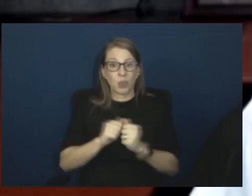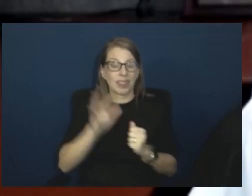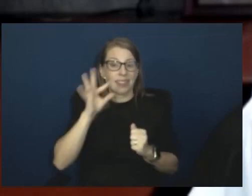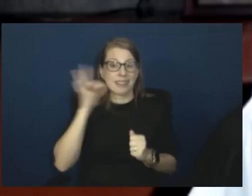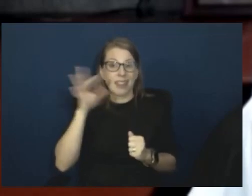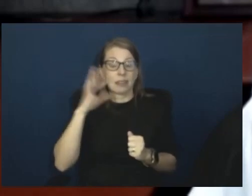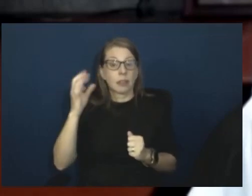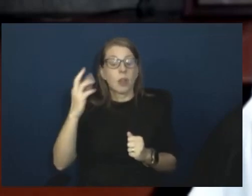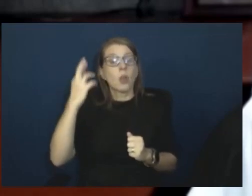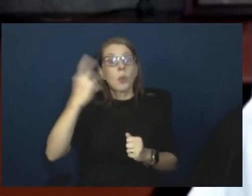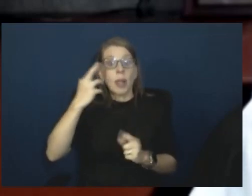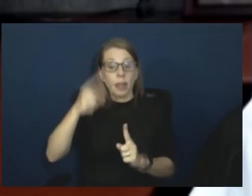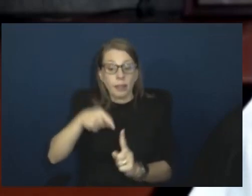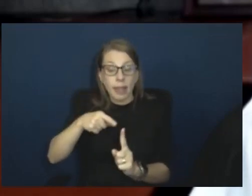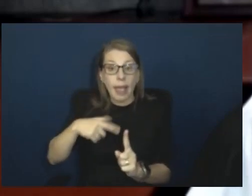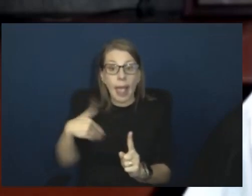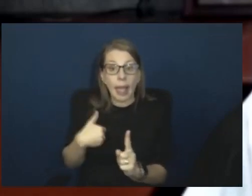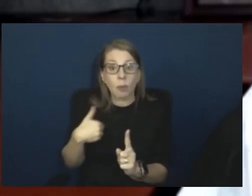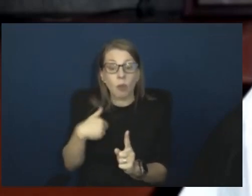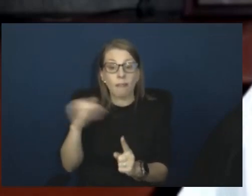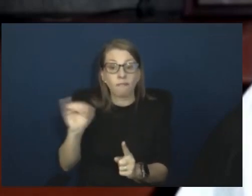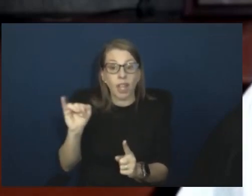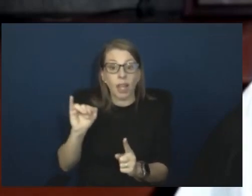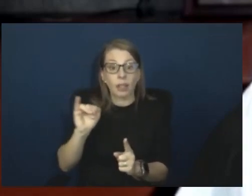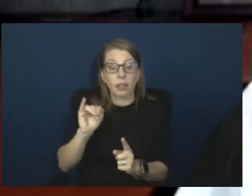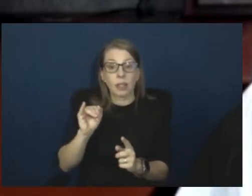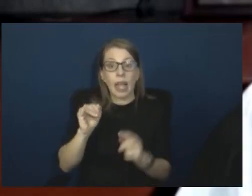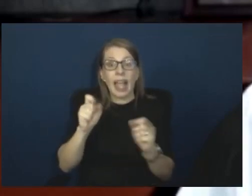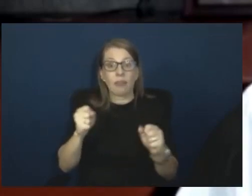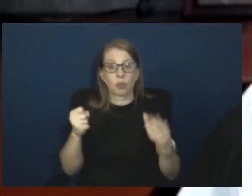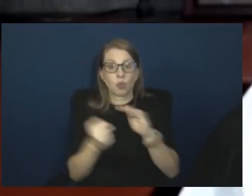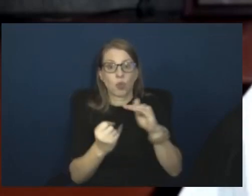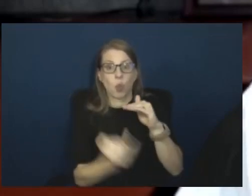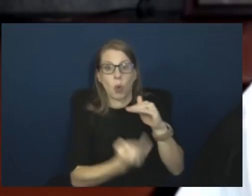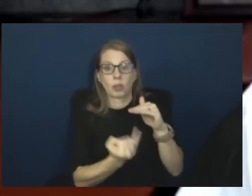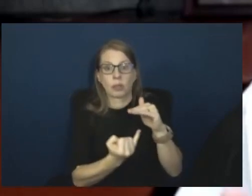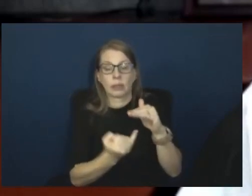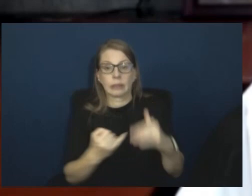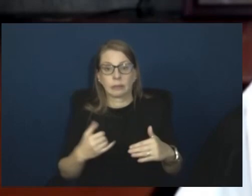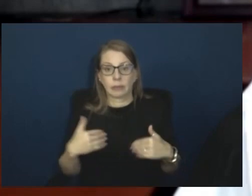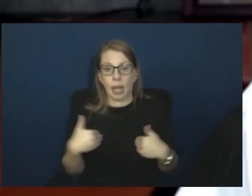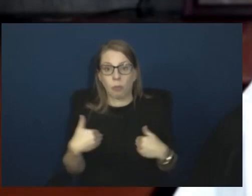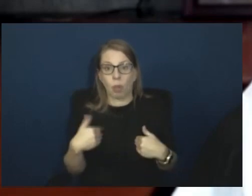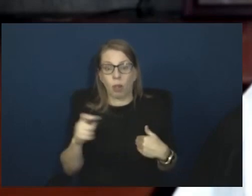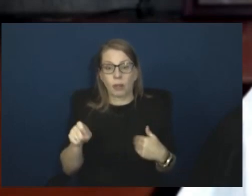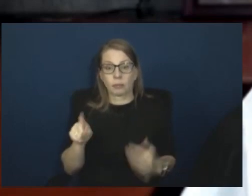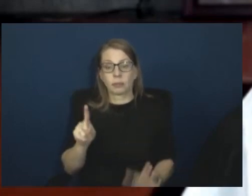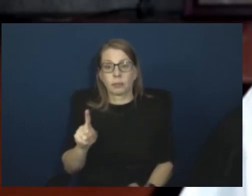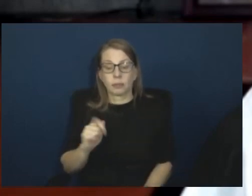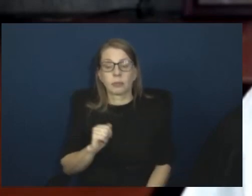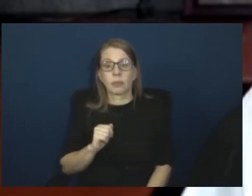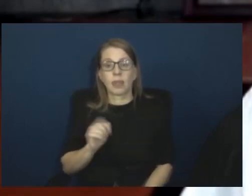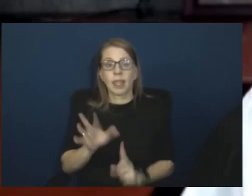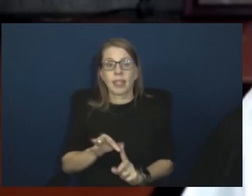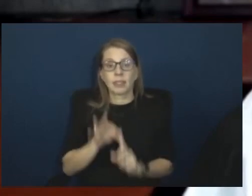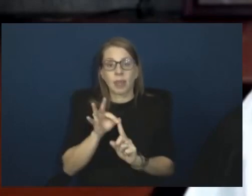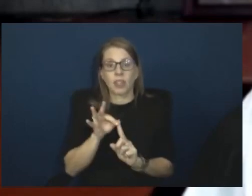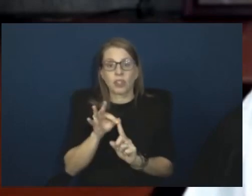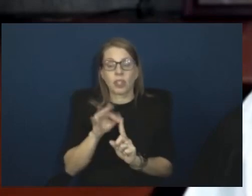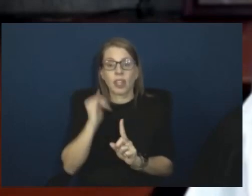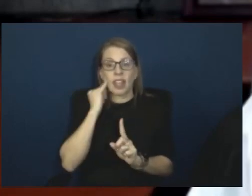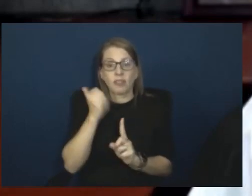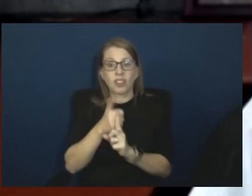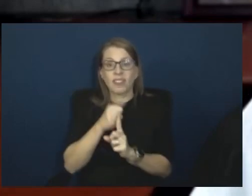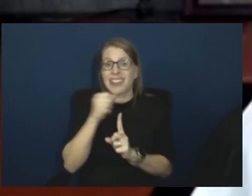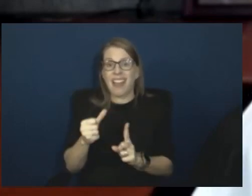your animal is infected, you have to treat it, you have to quarantine that animal. especially when you are not